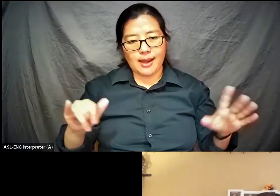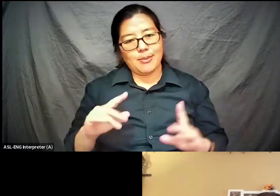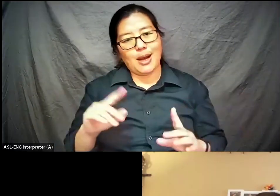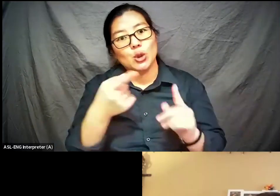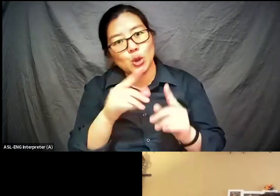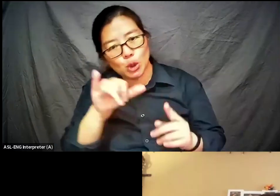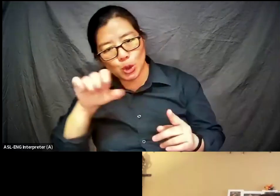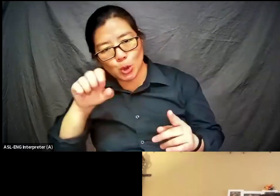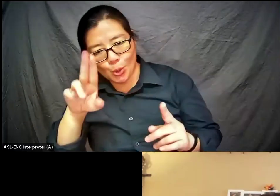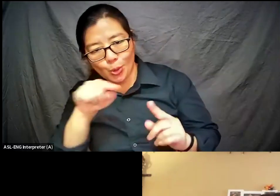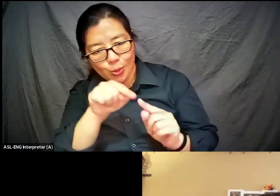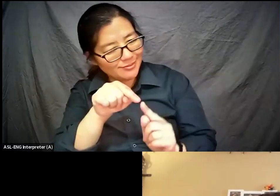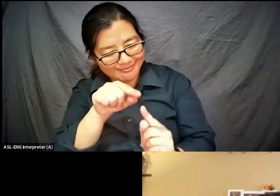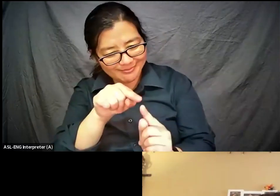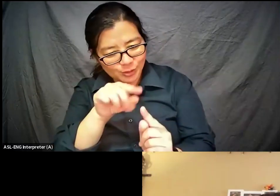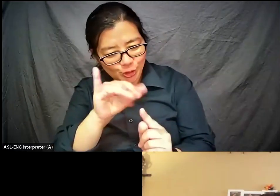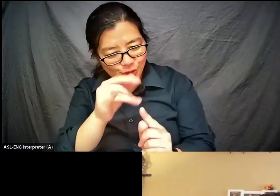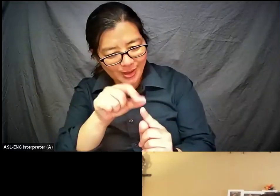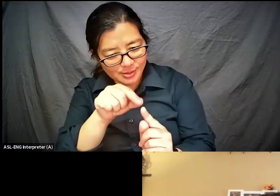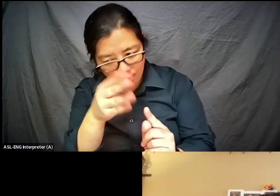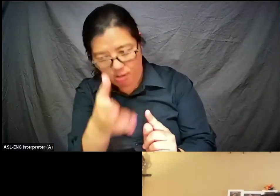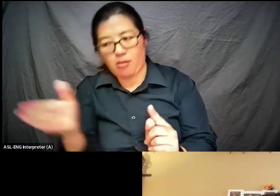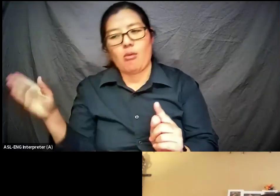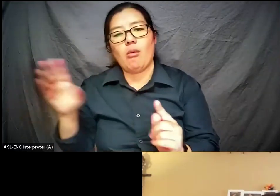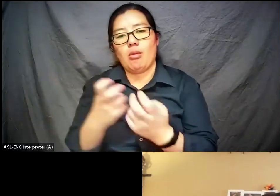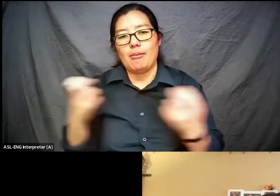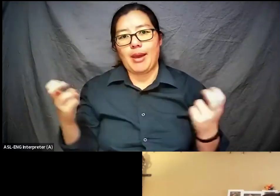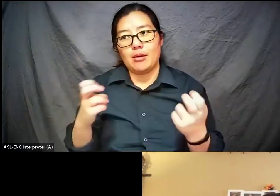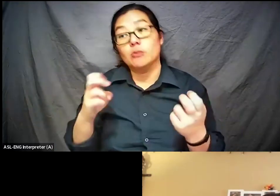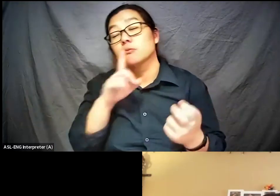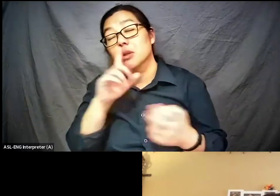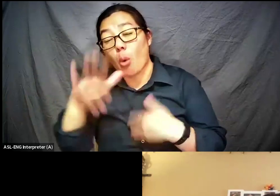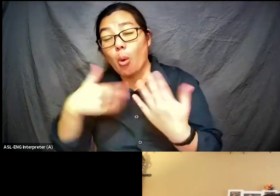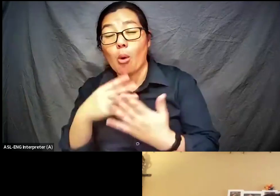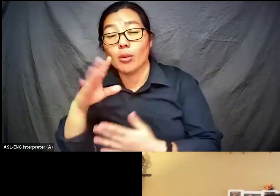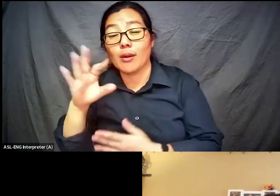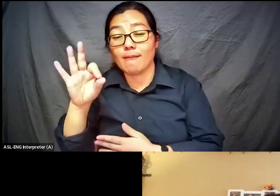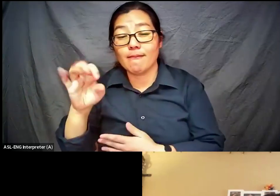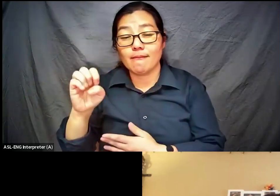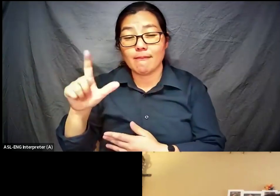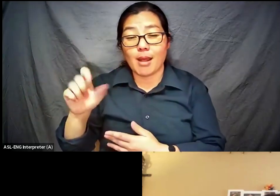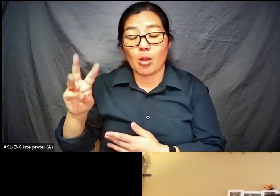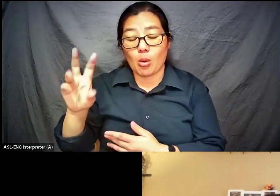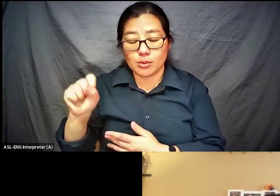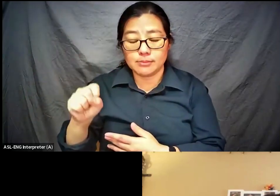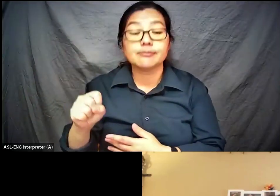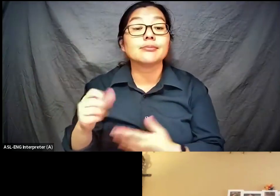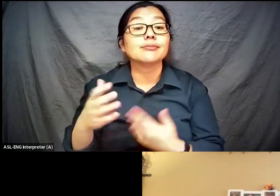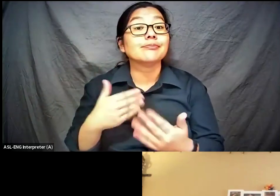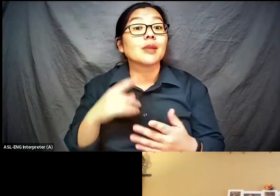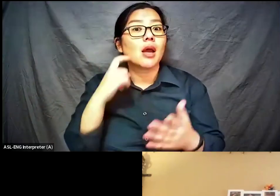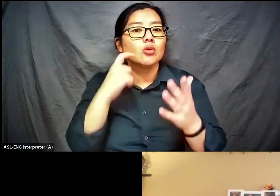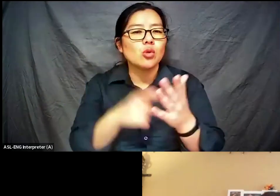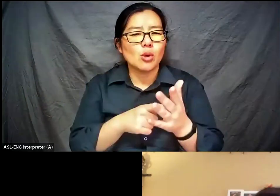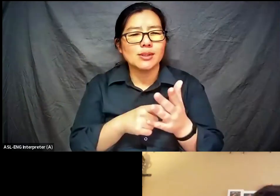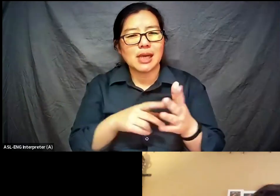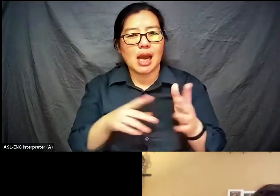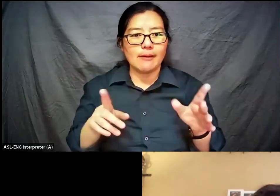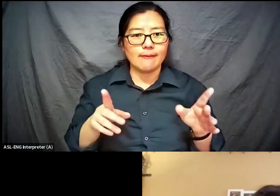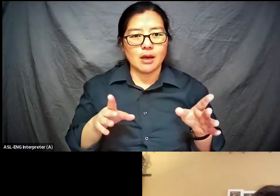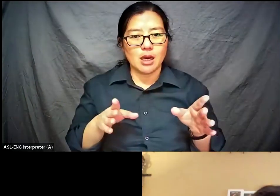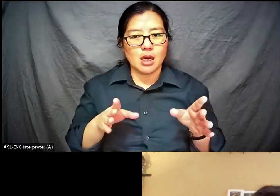This is Alex and Jess. I'm not sure if you saw it in the chat, so I'll read it aloud. I want to see if you're